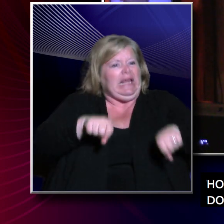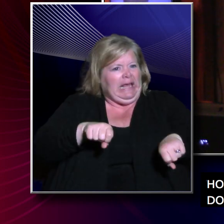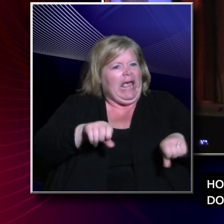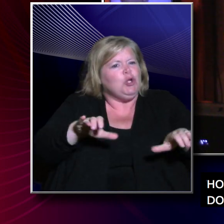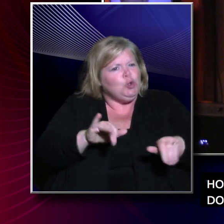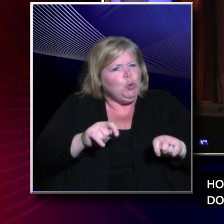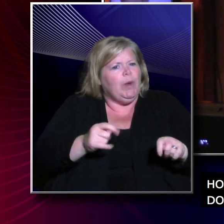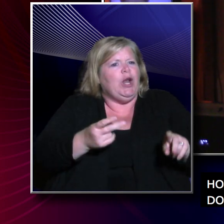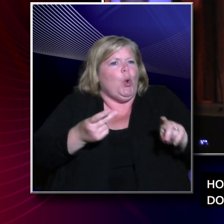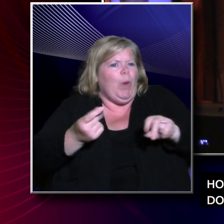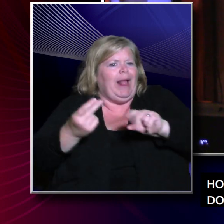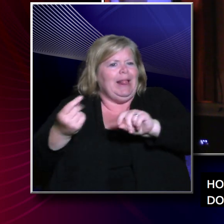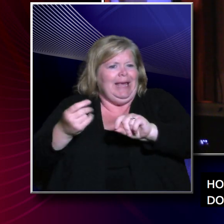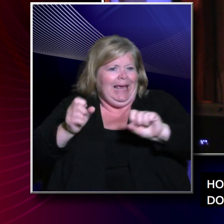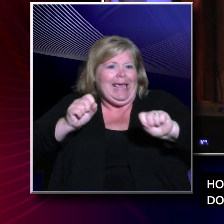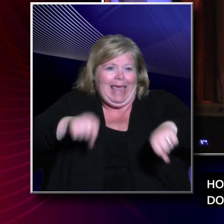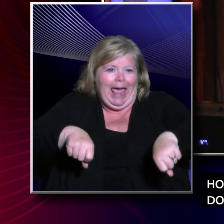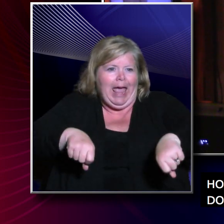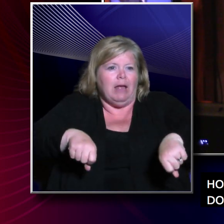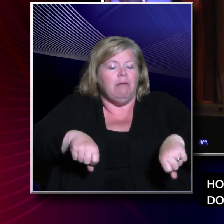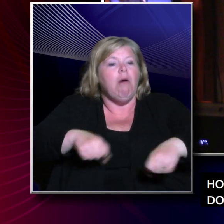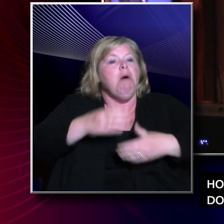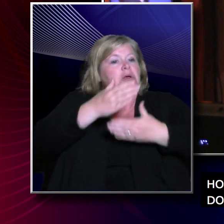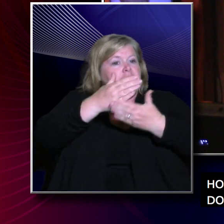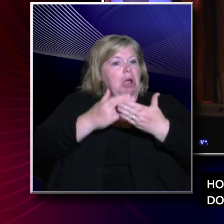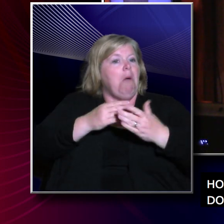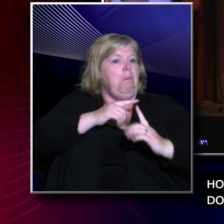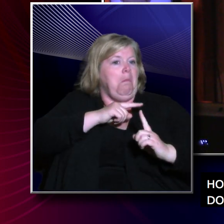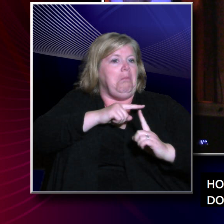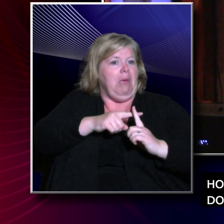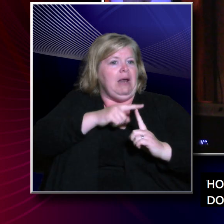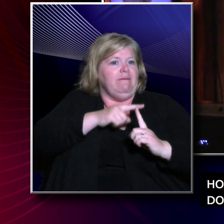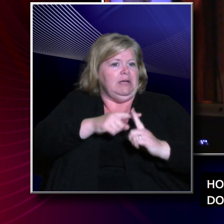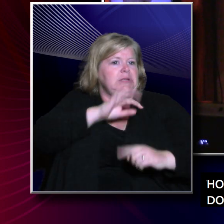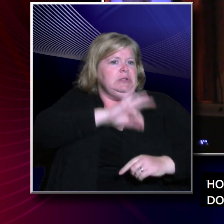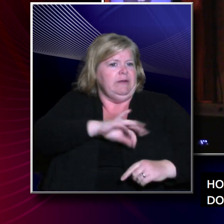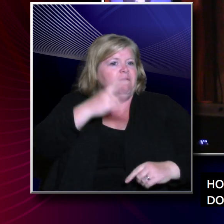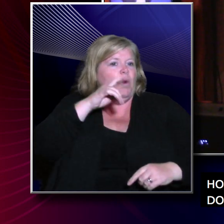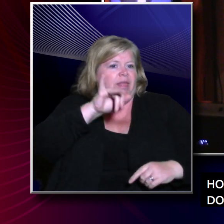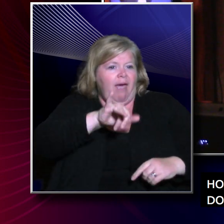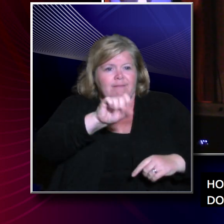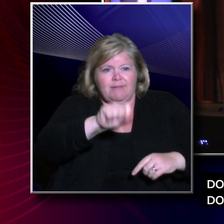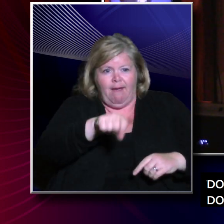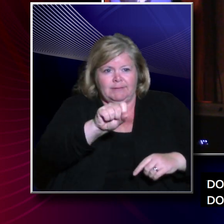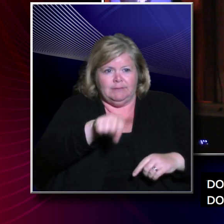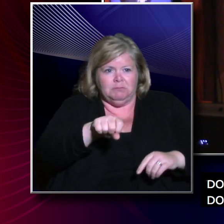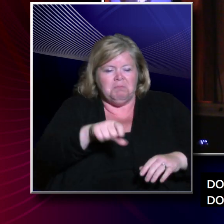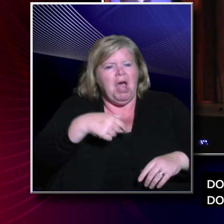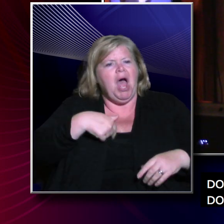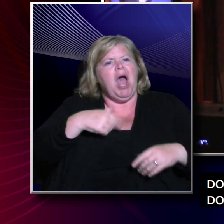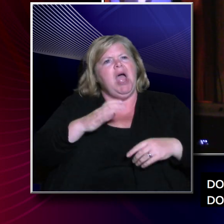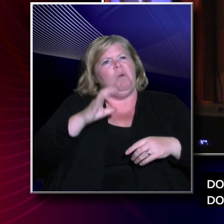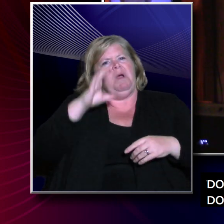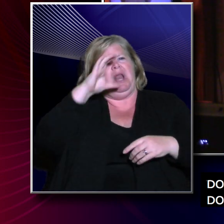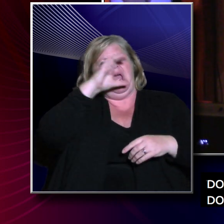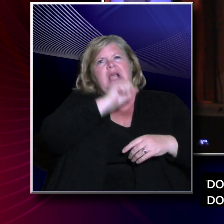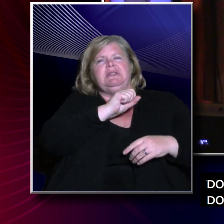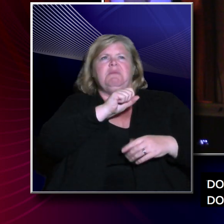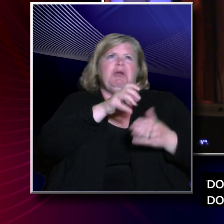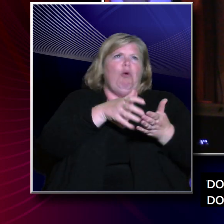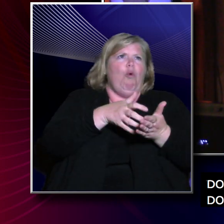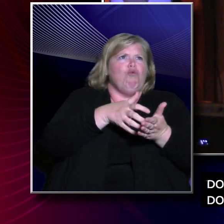quickly. And there are benefits to doing that. I estimate just some